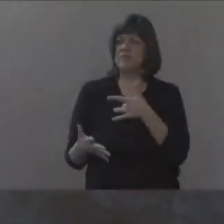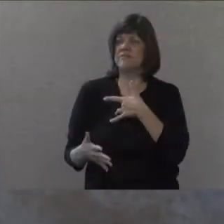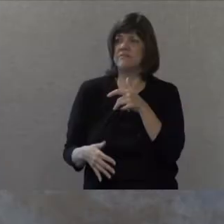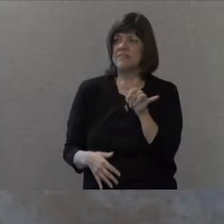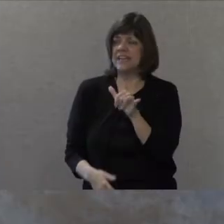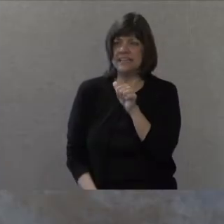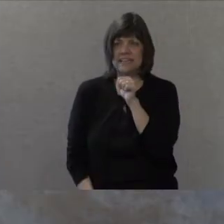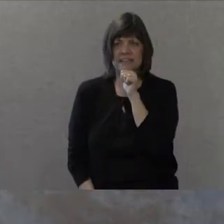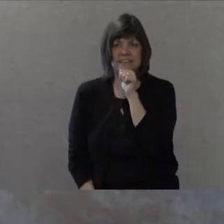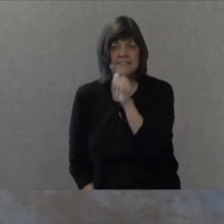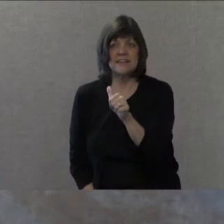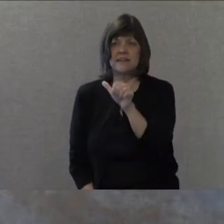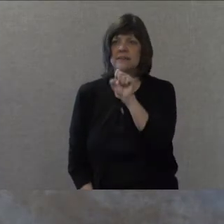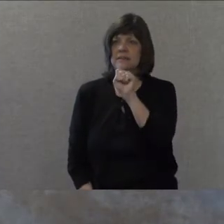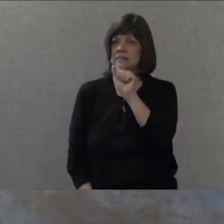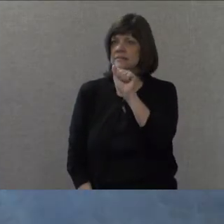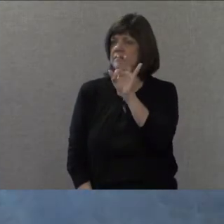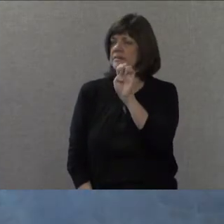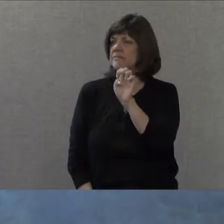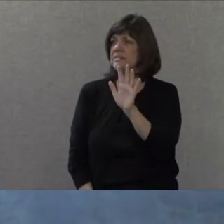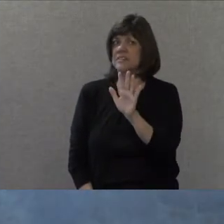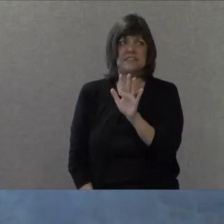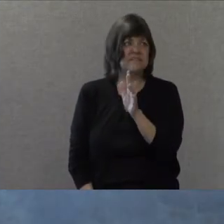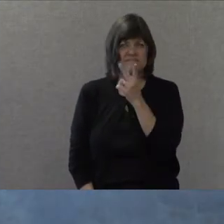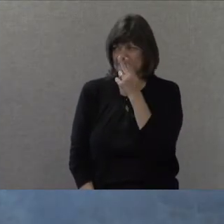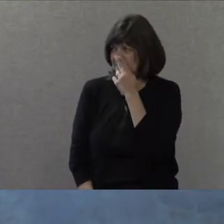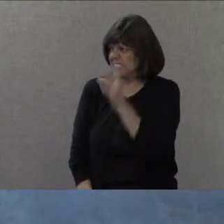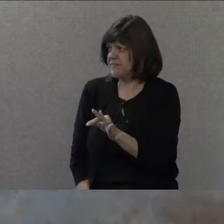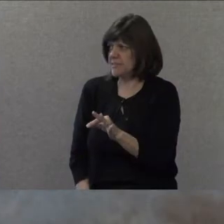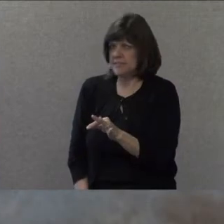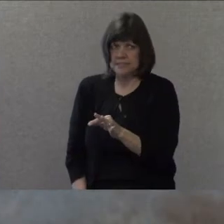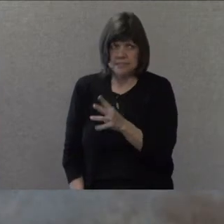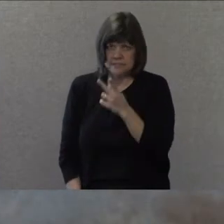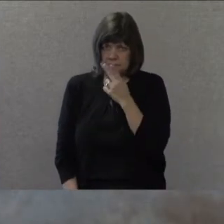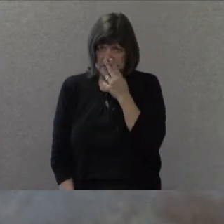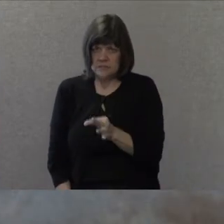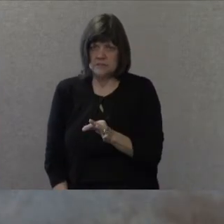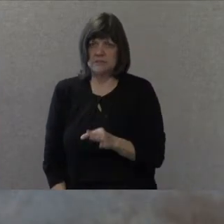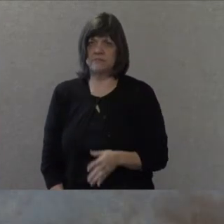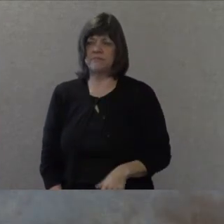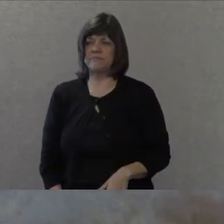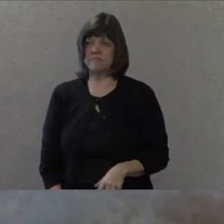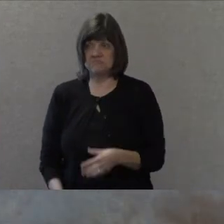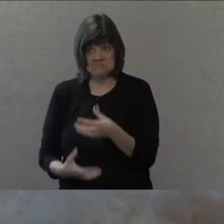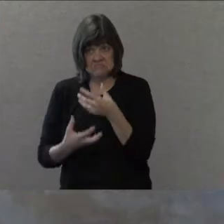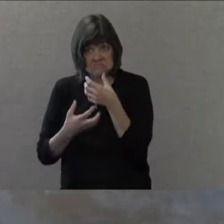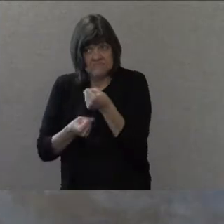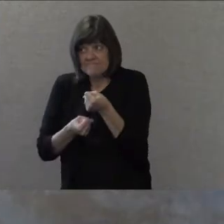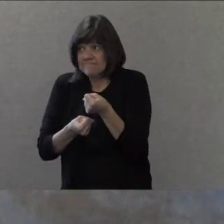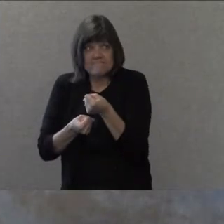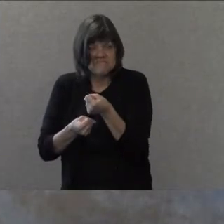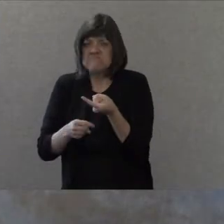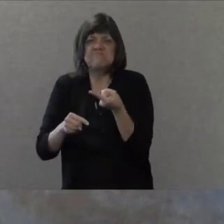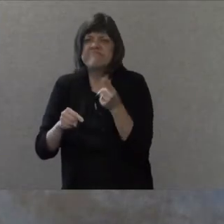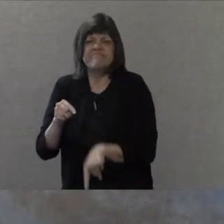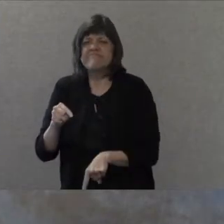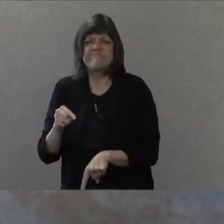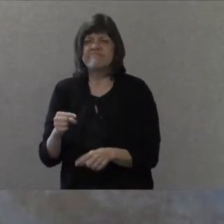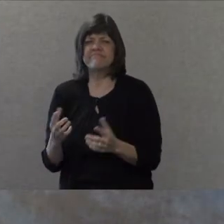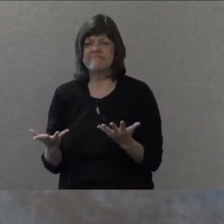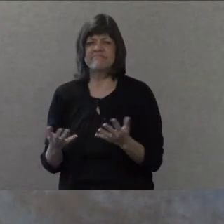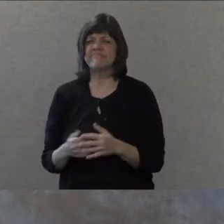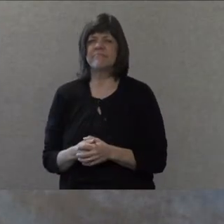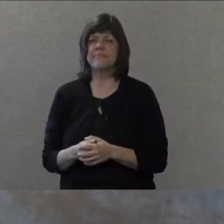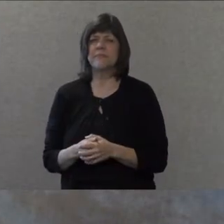When you feel like you're unsafe, Pissed off. Untrusted. you feel like